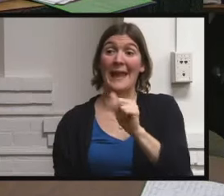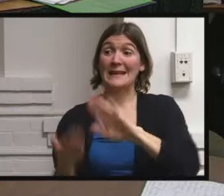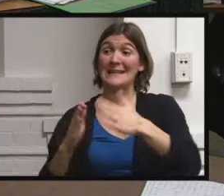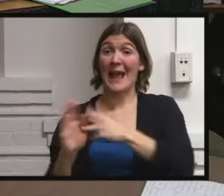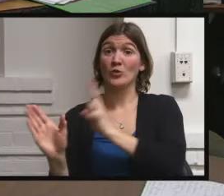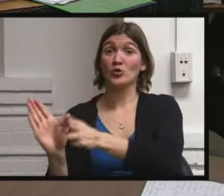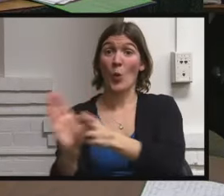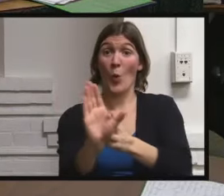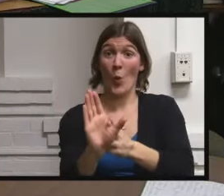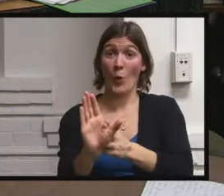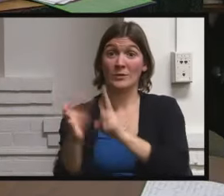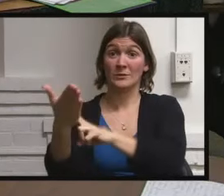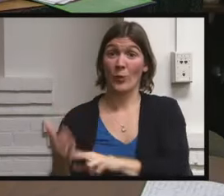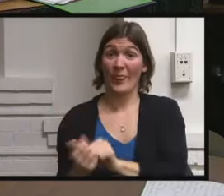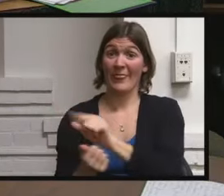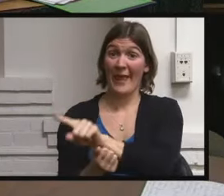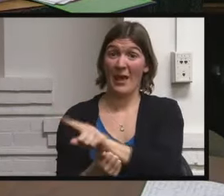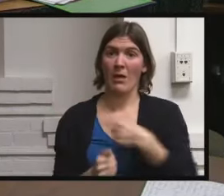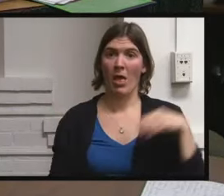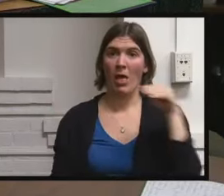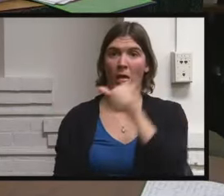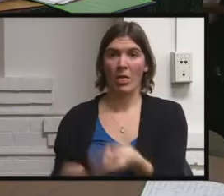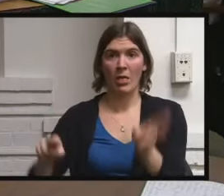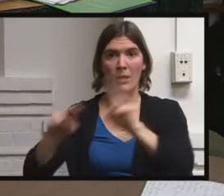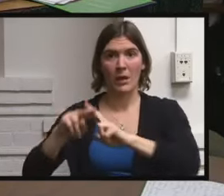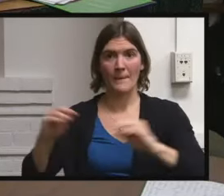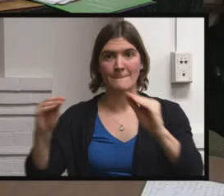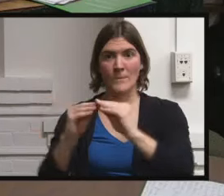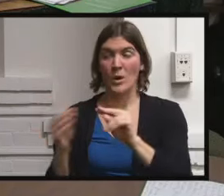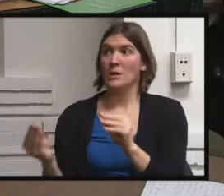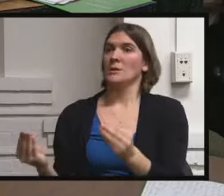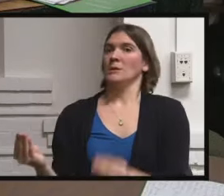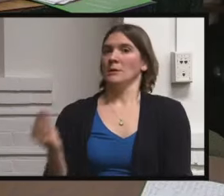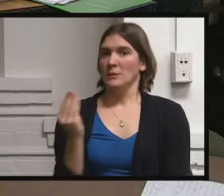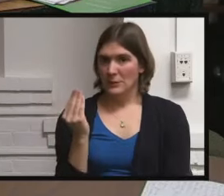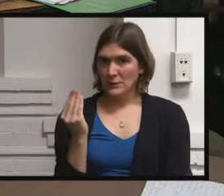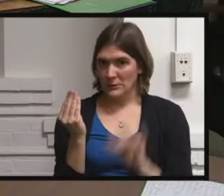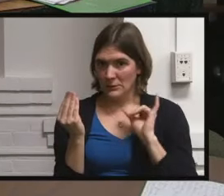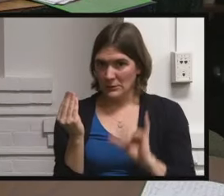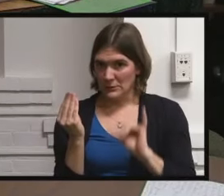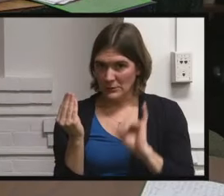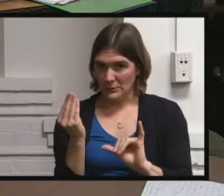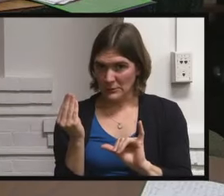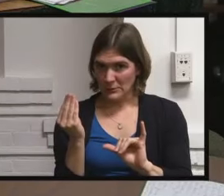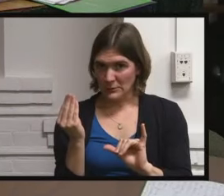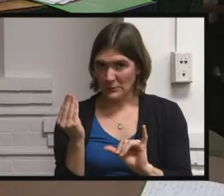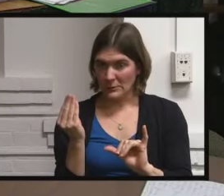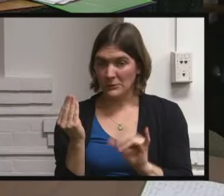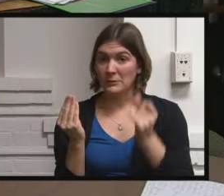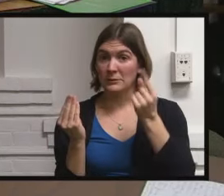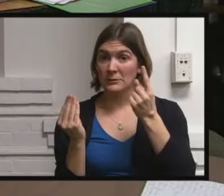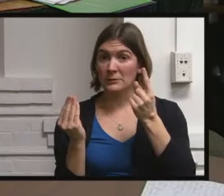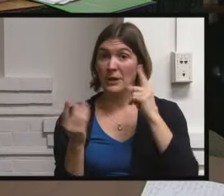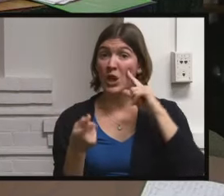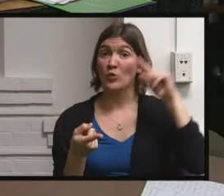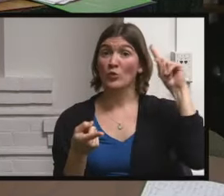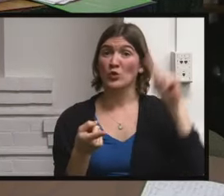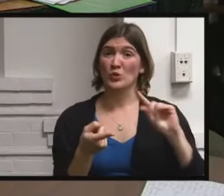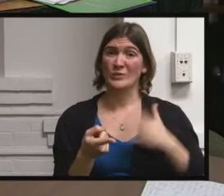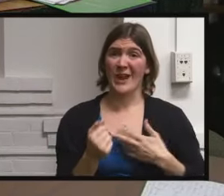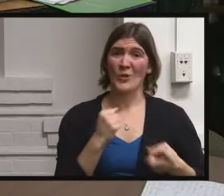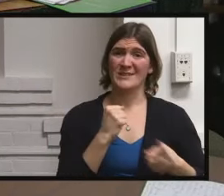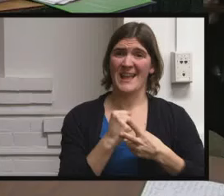participating municipalities. And because of that increased assessment, the impact of that increased assessment reduced the estimated